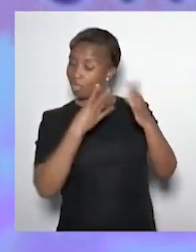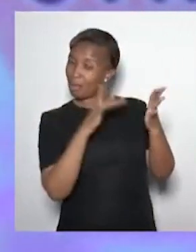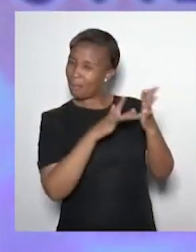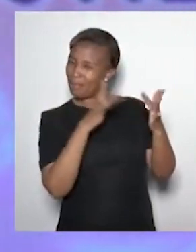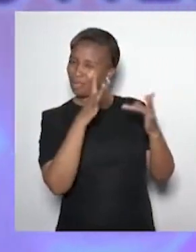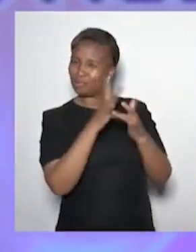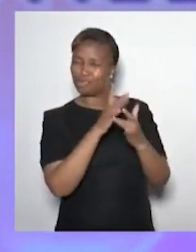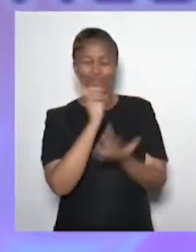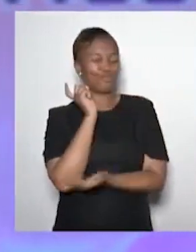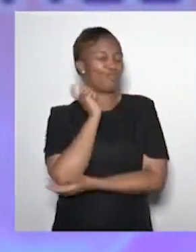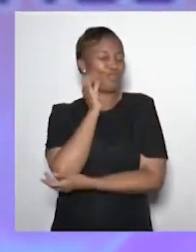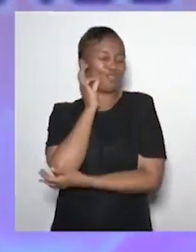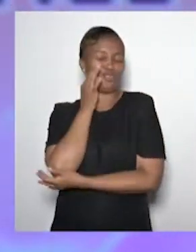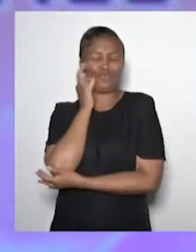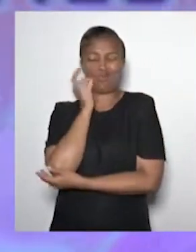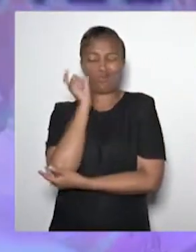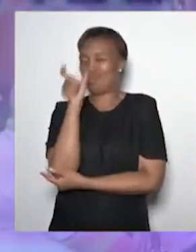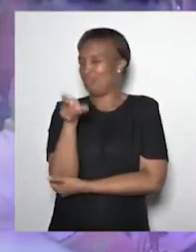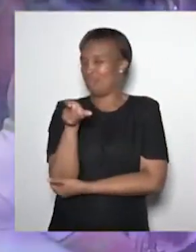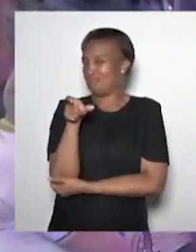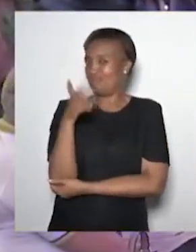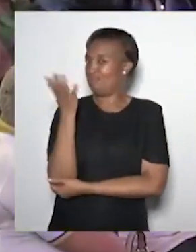sweet konyana Christian.